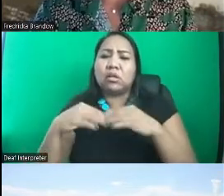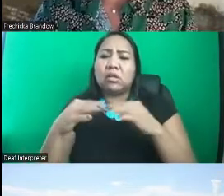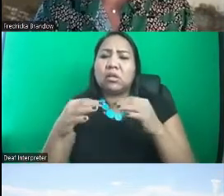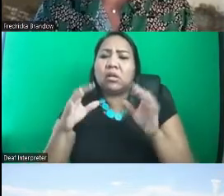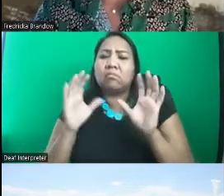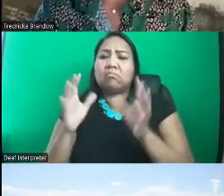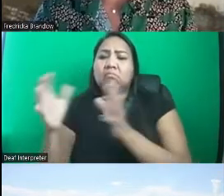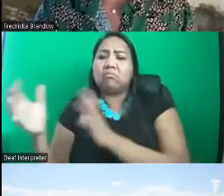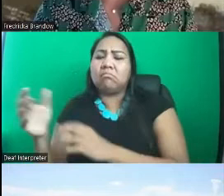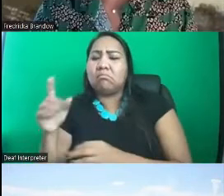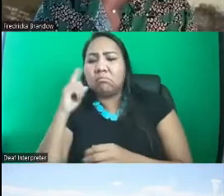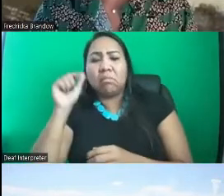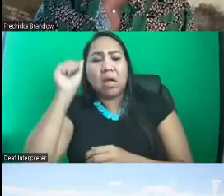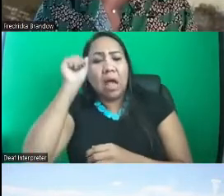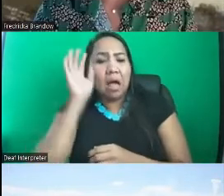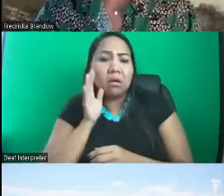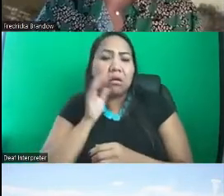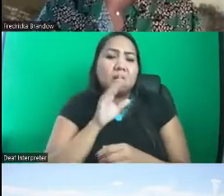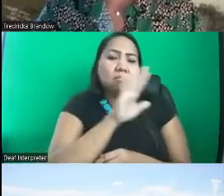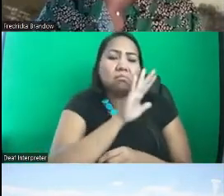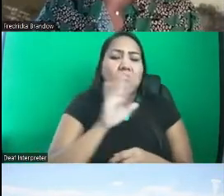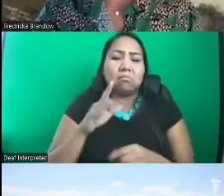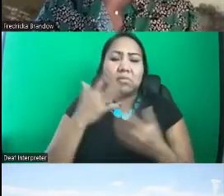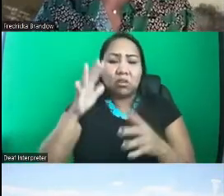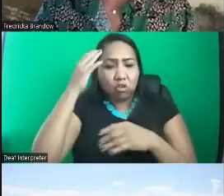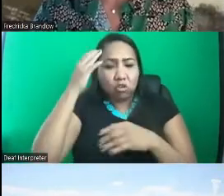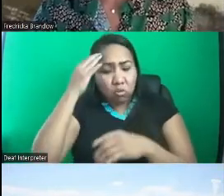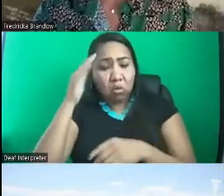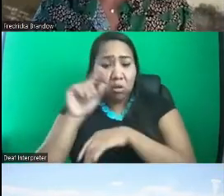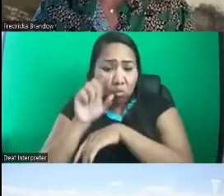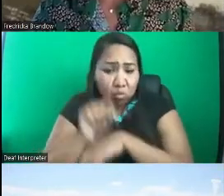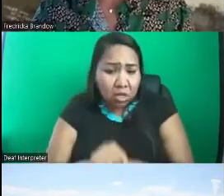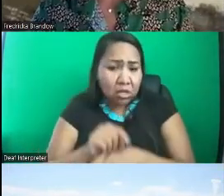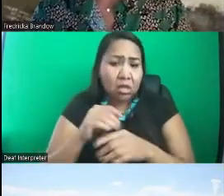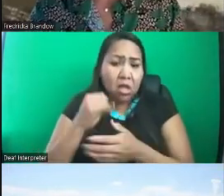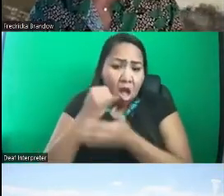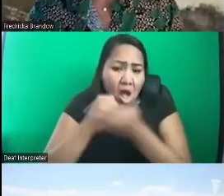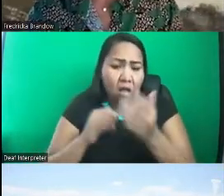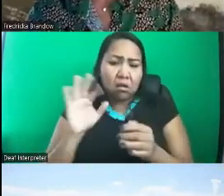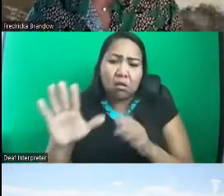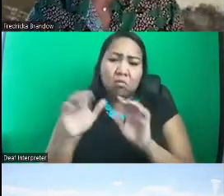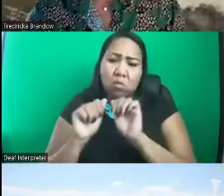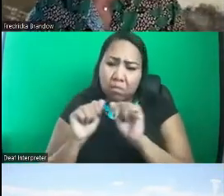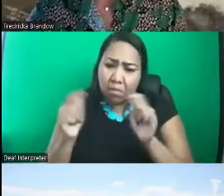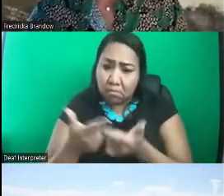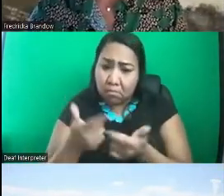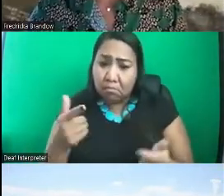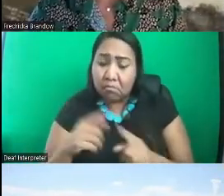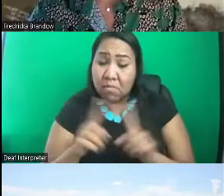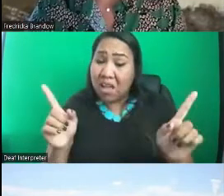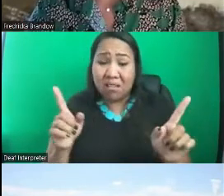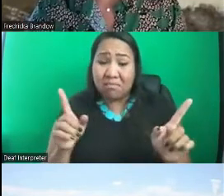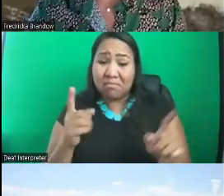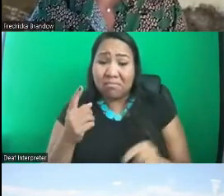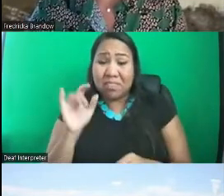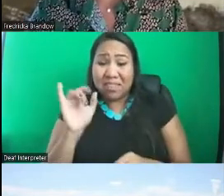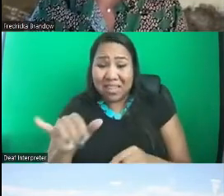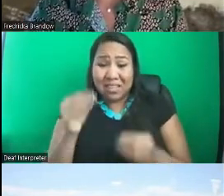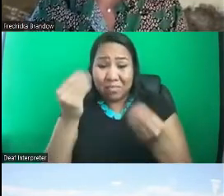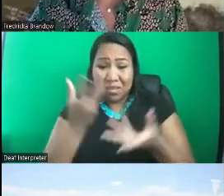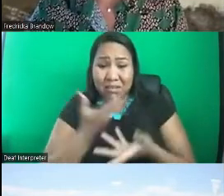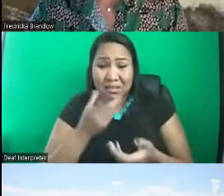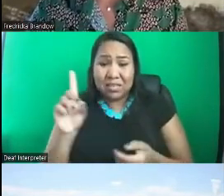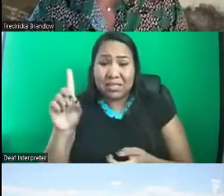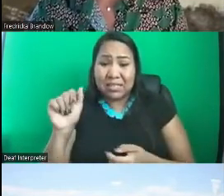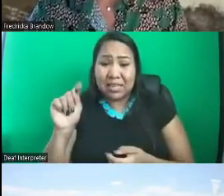about the traditions or arts and crafts of your tribe or group. And so this data is very telling in the sense that if we